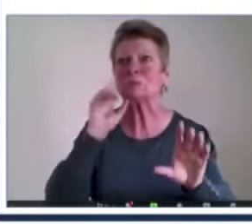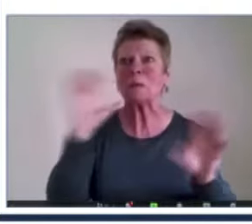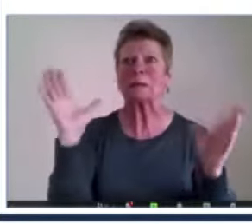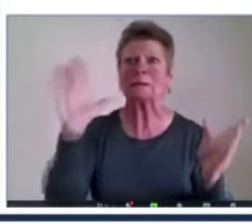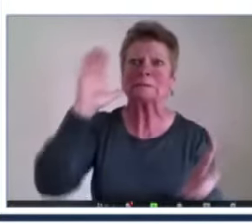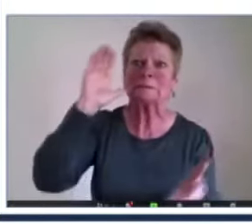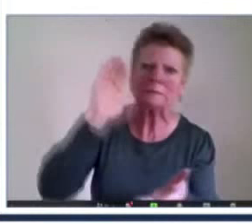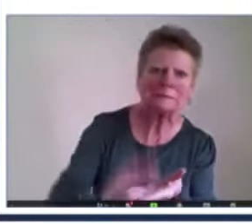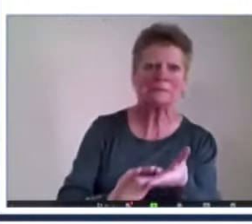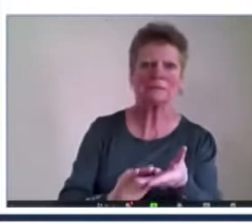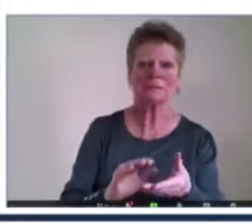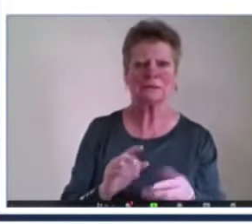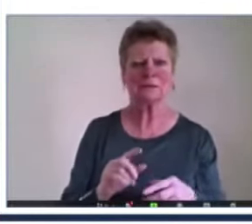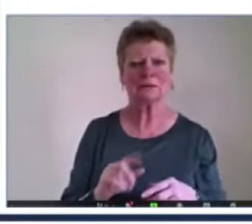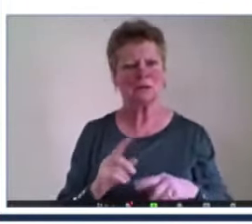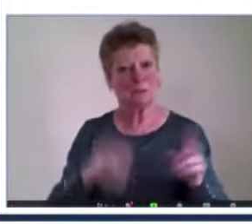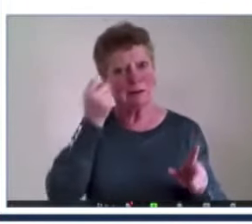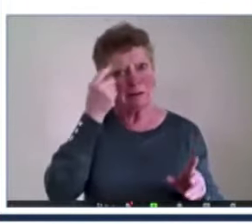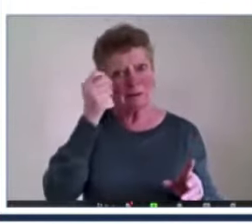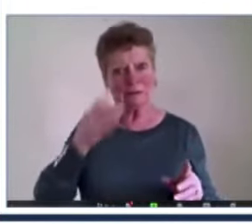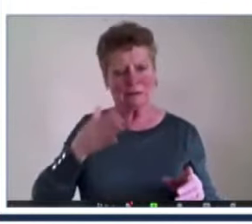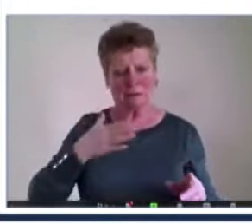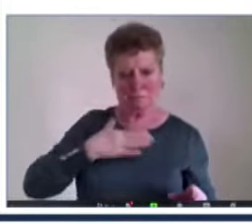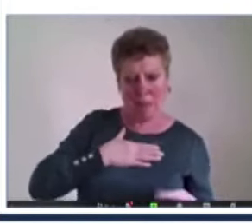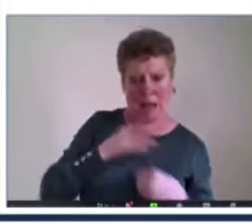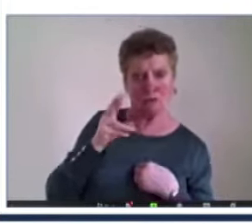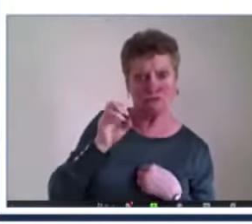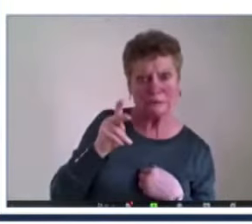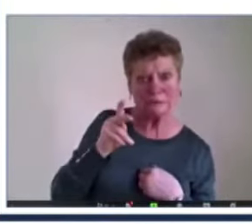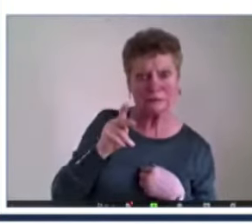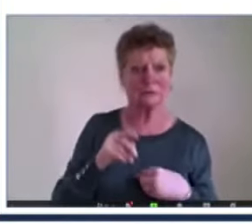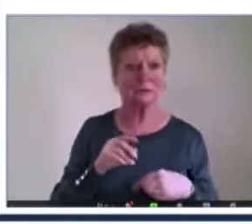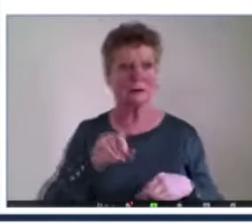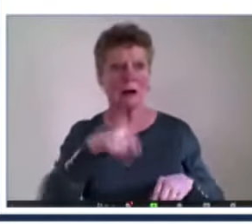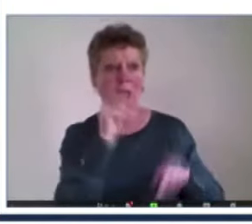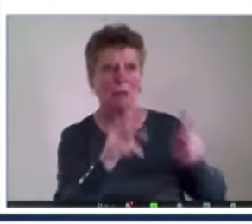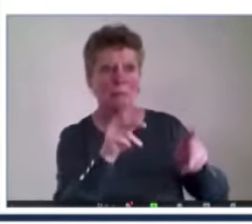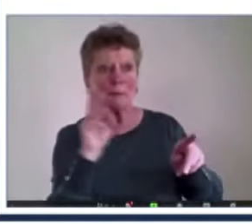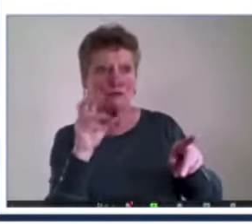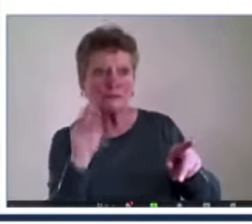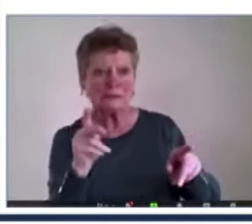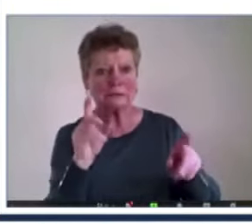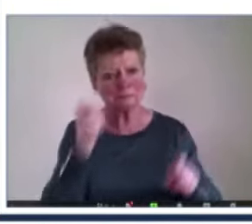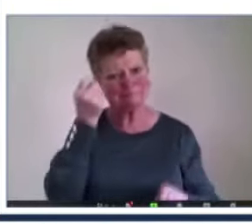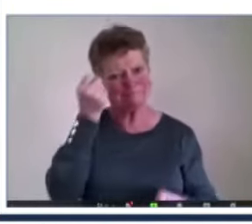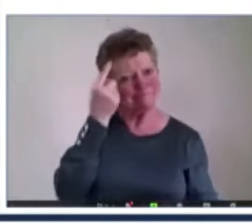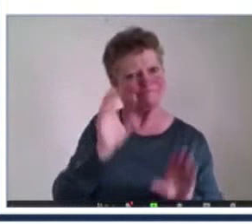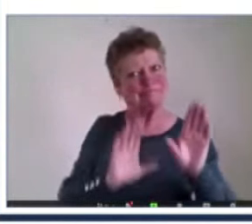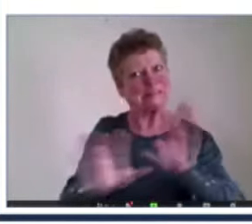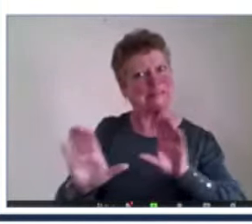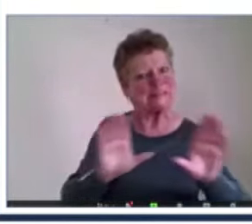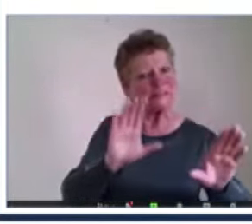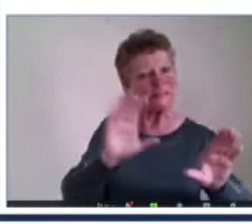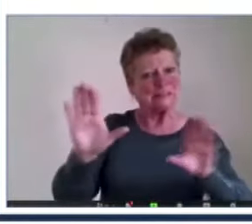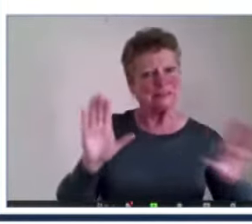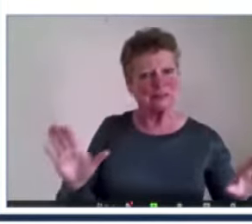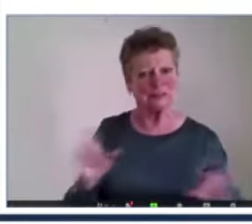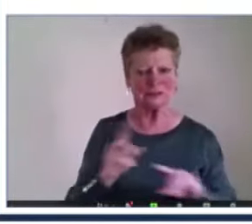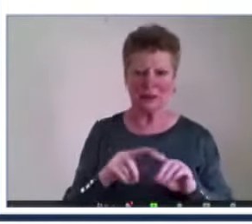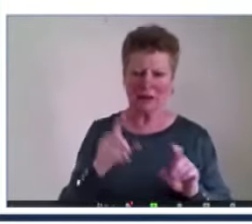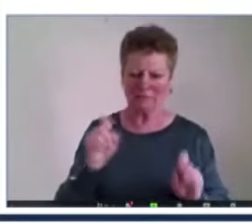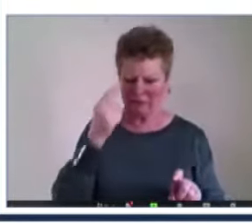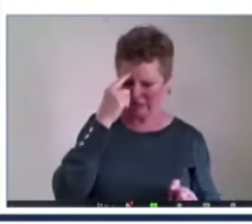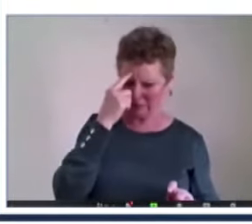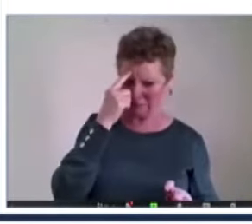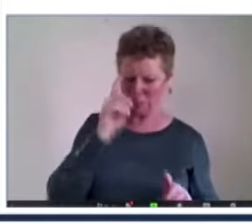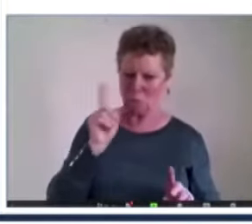we all need to understand our own personal risk and the risk of people around us, and take the precautions that are right for our